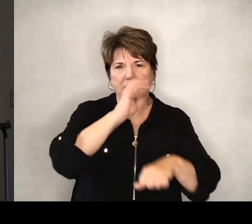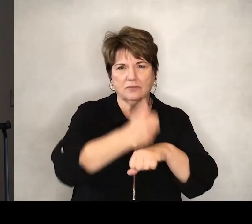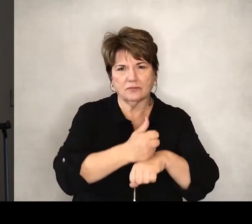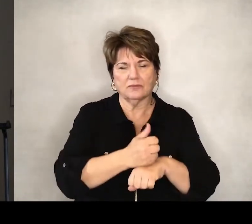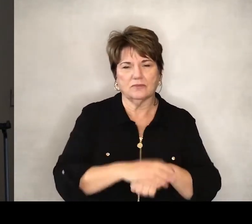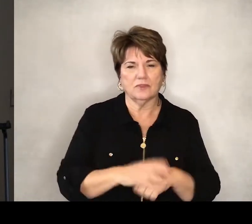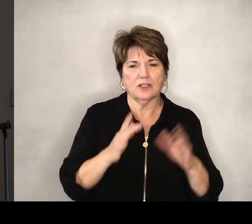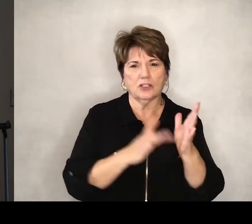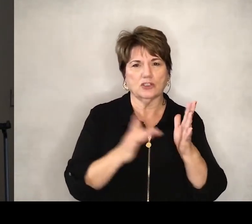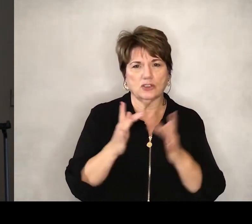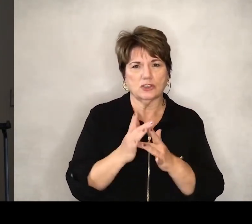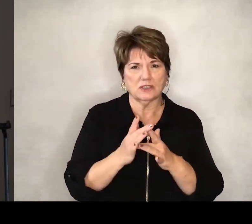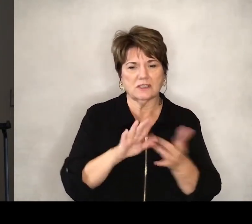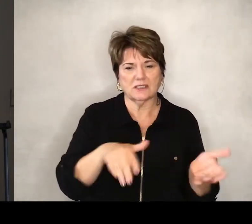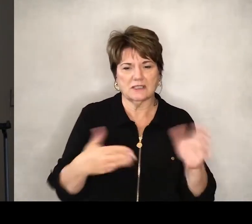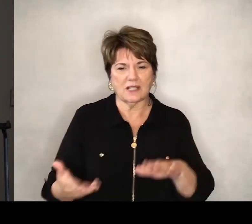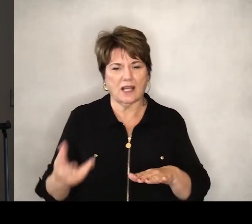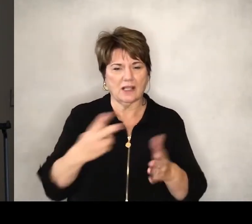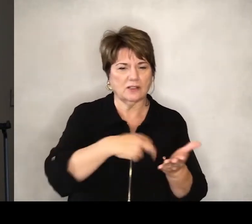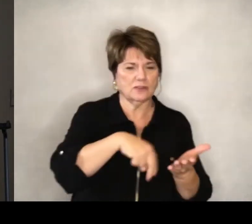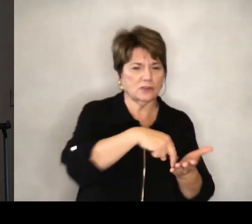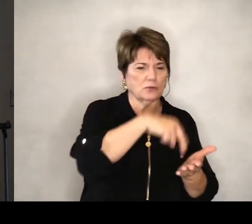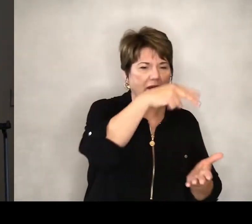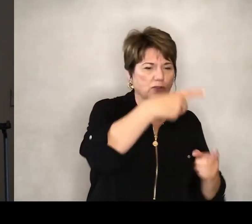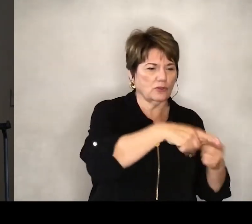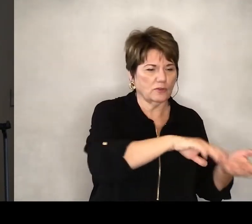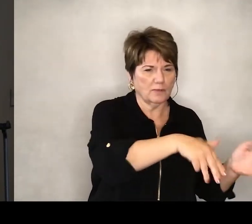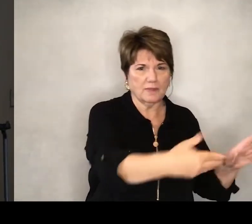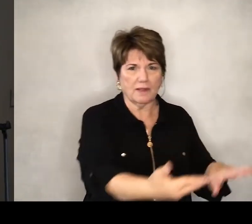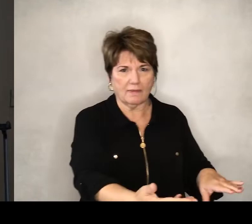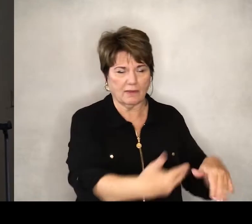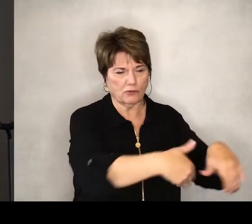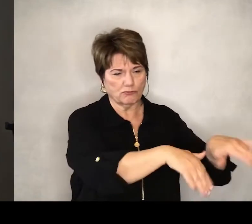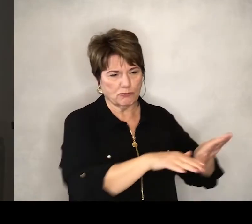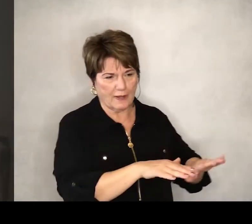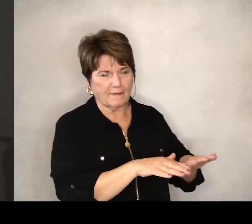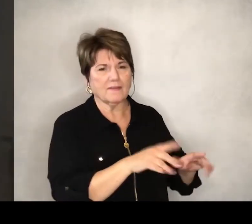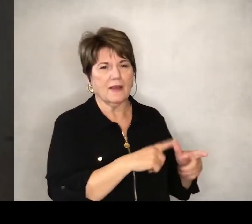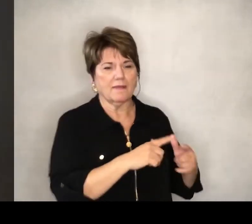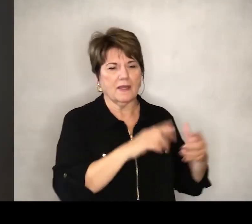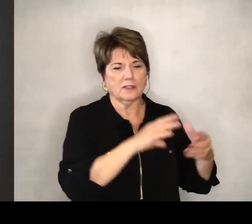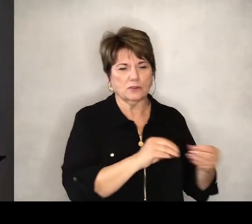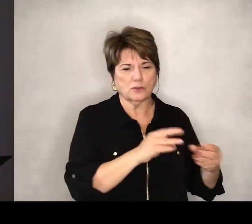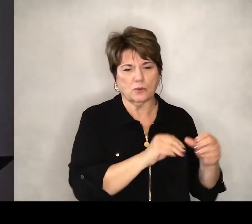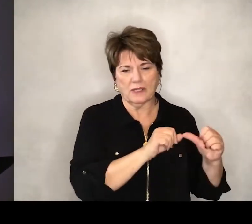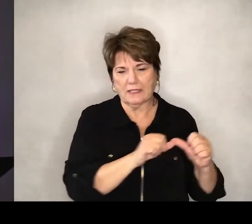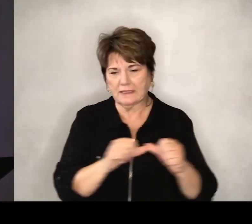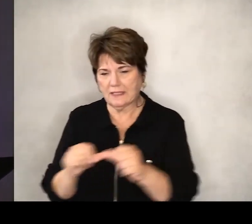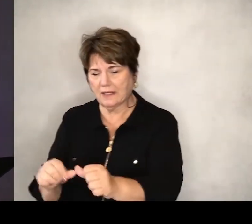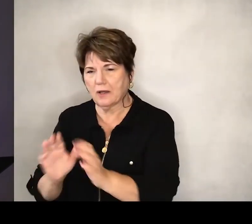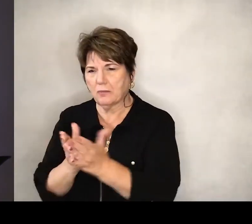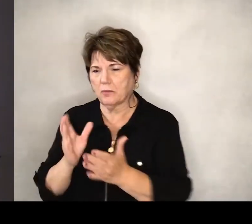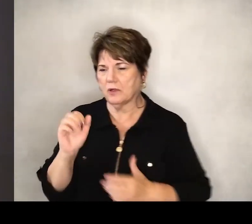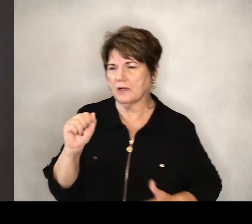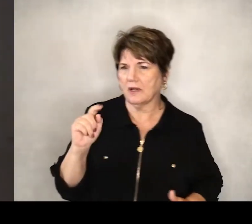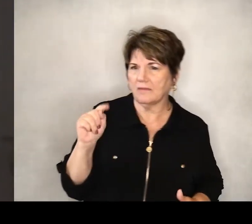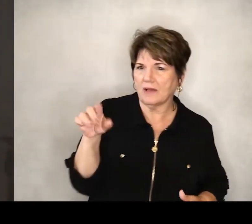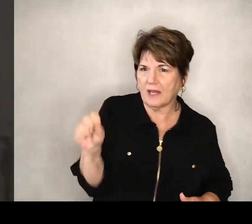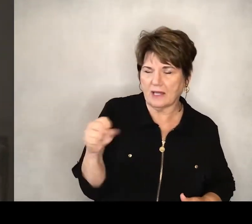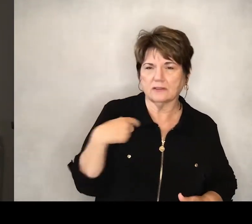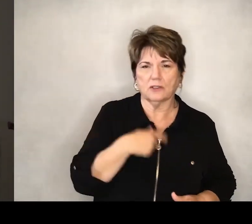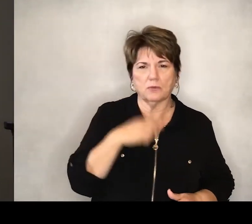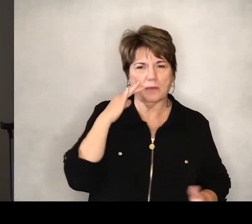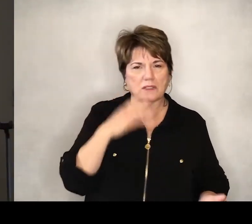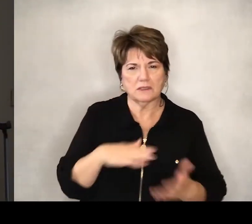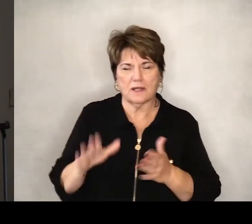as Jesus dies and is resurrected from the grave, and then the story continues in the book of Acts. And so, as we're going